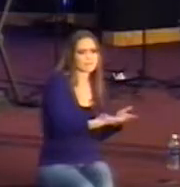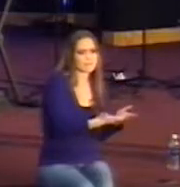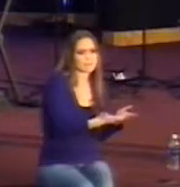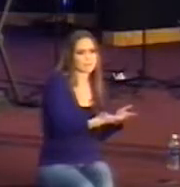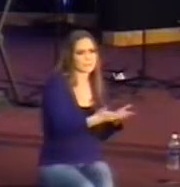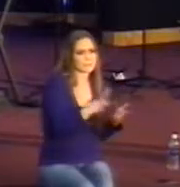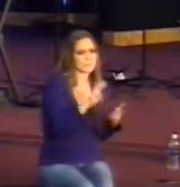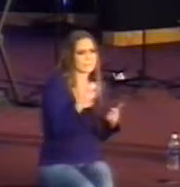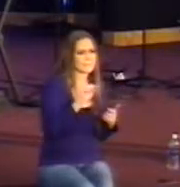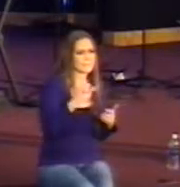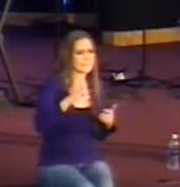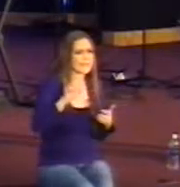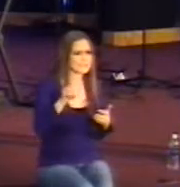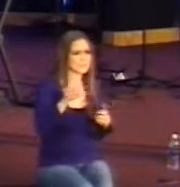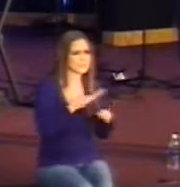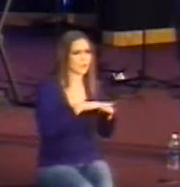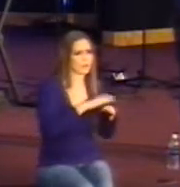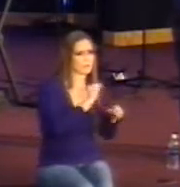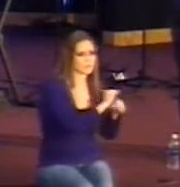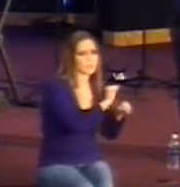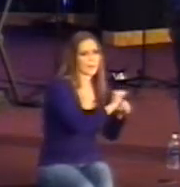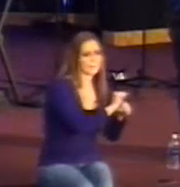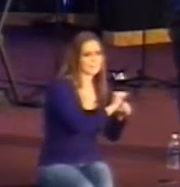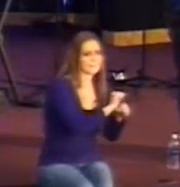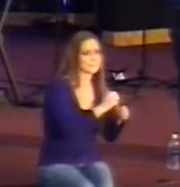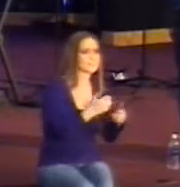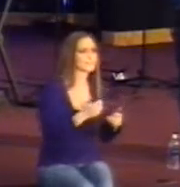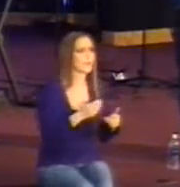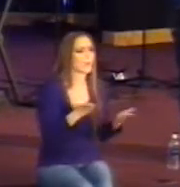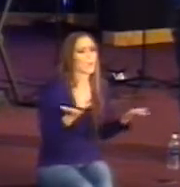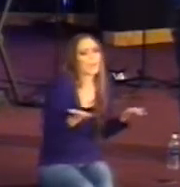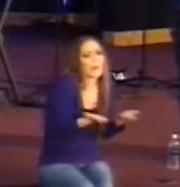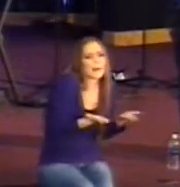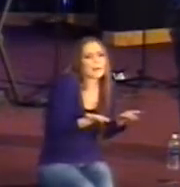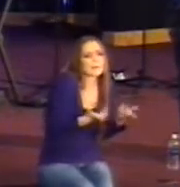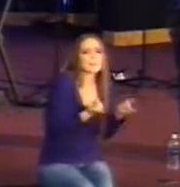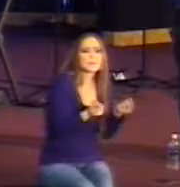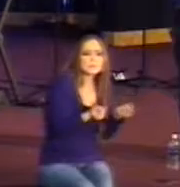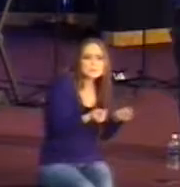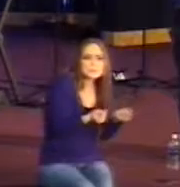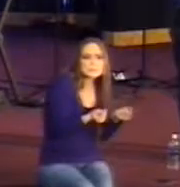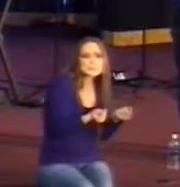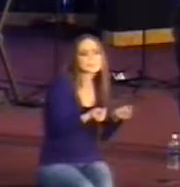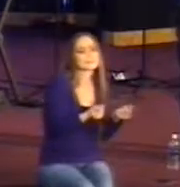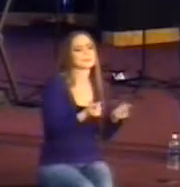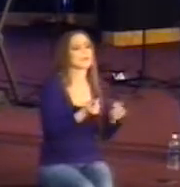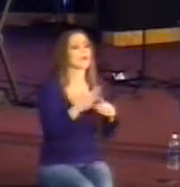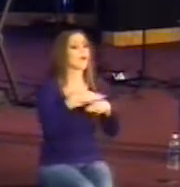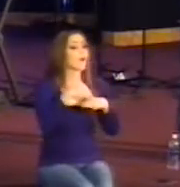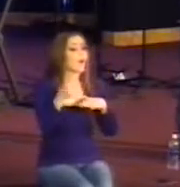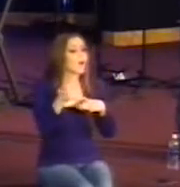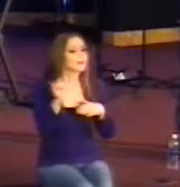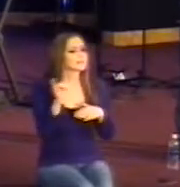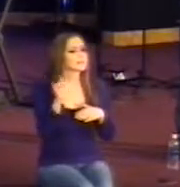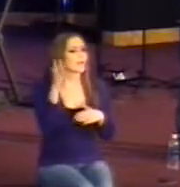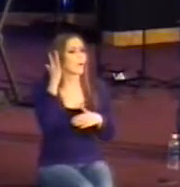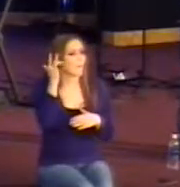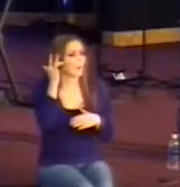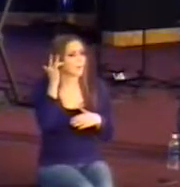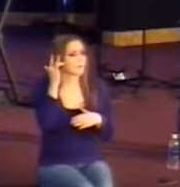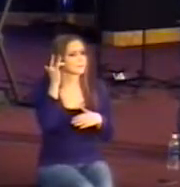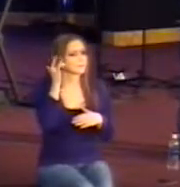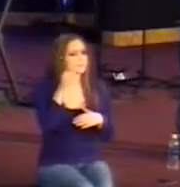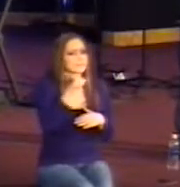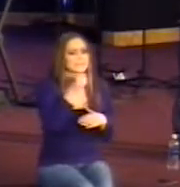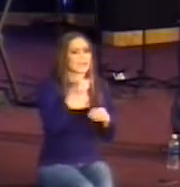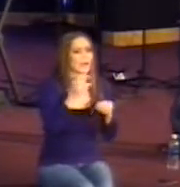We try to assume things based on their what they do. But a calling is much like a why. It's